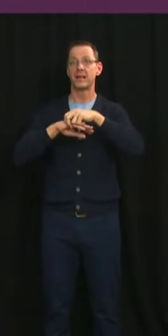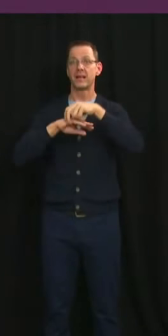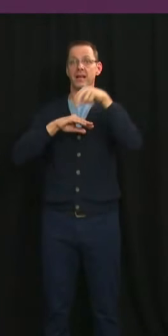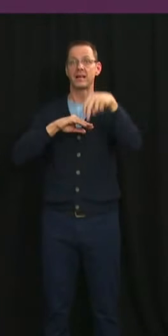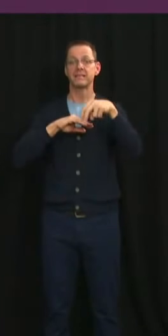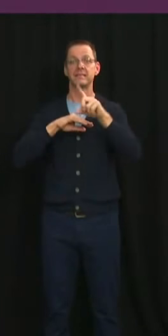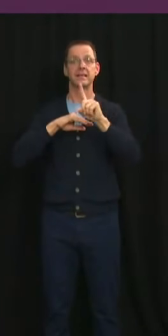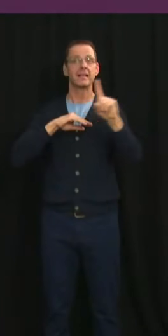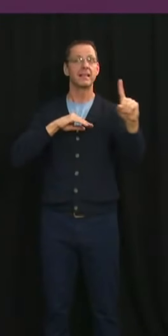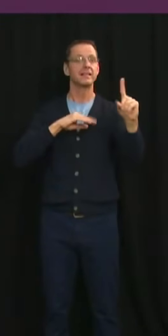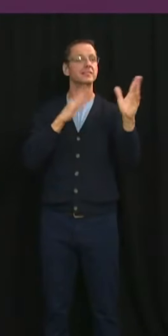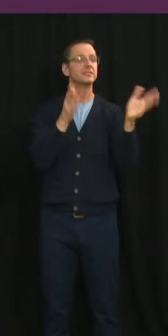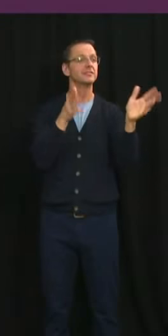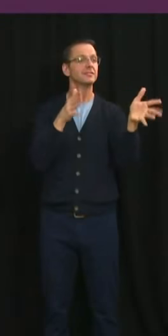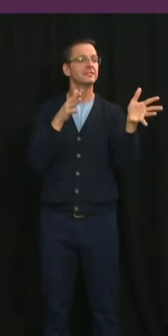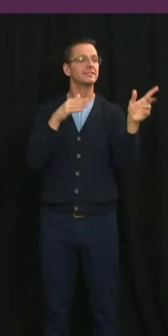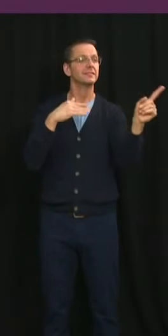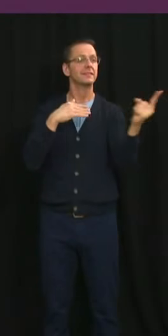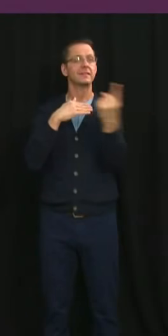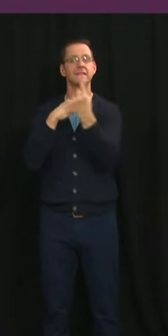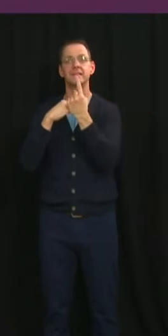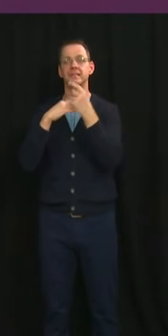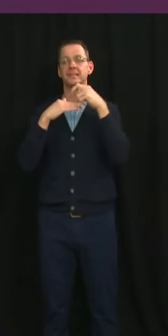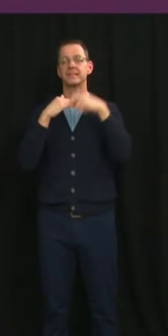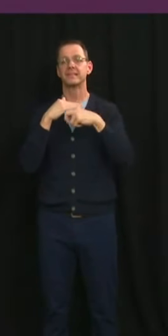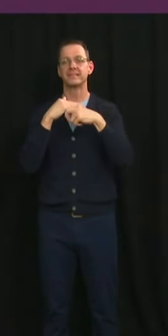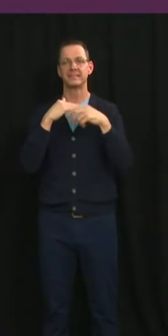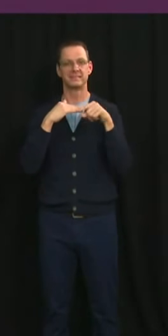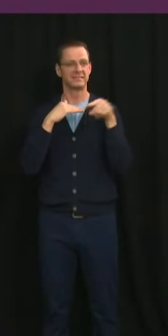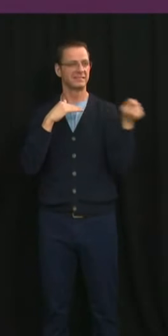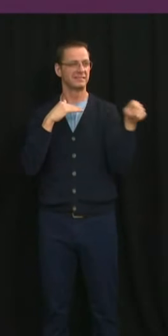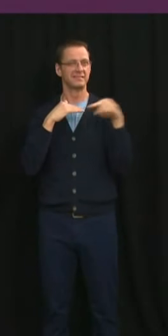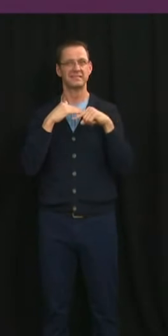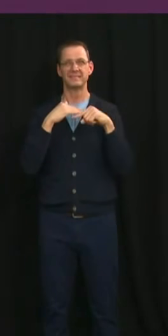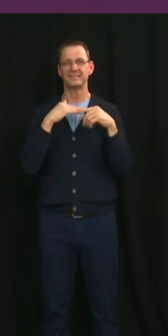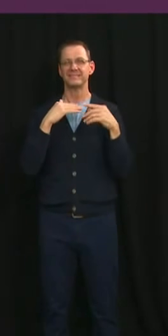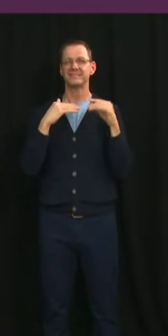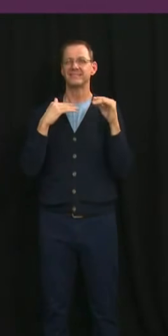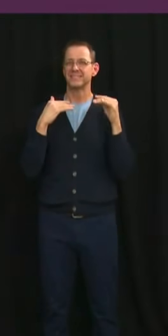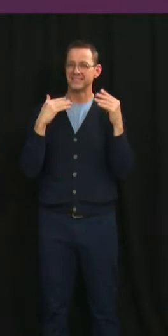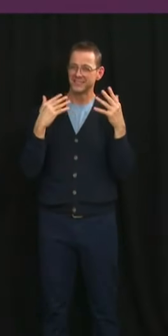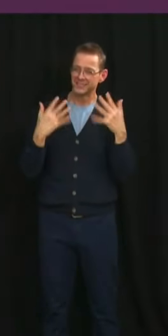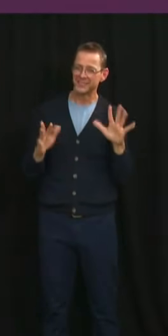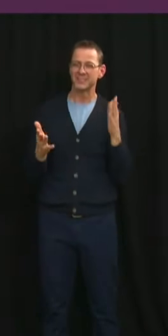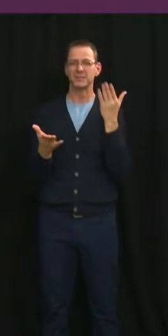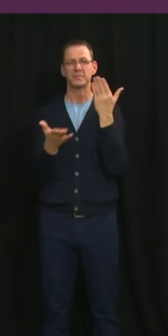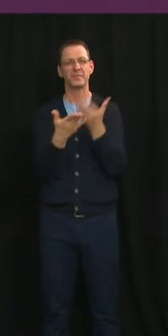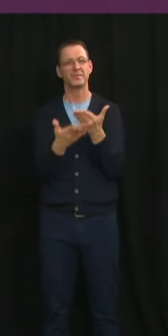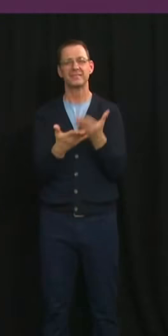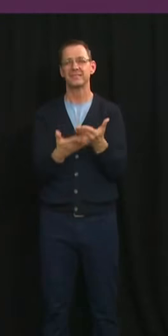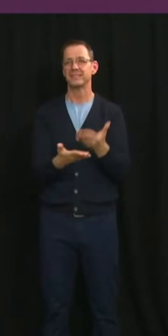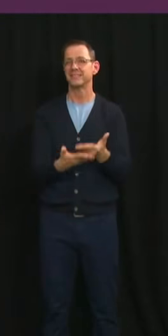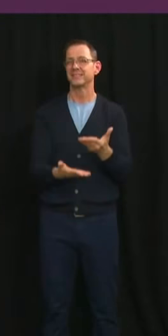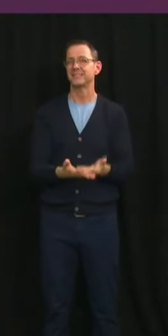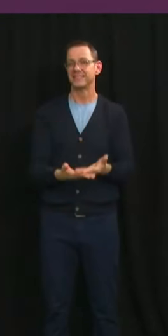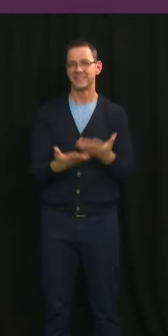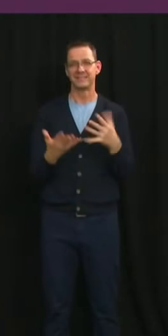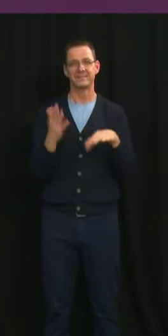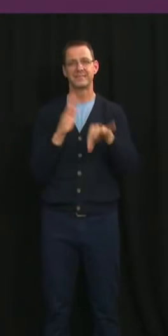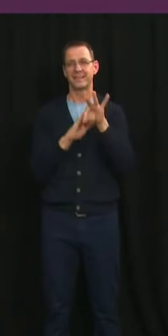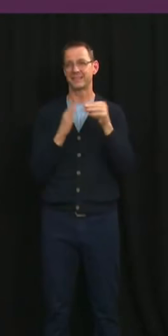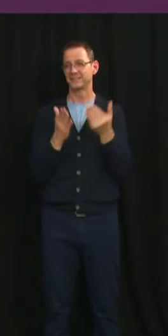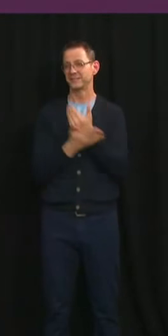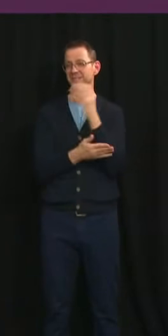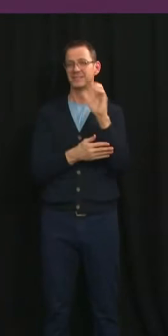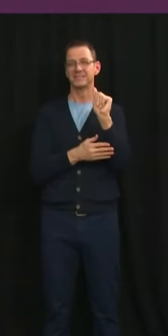cohort, and going from table to table and going from bar to bar. That is not consistent with the